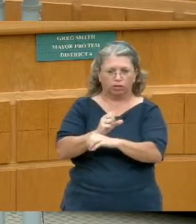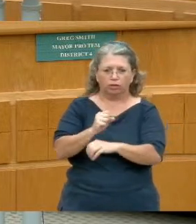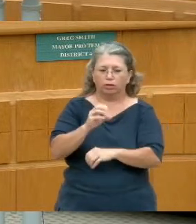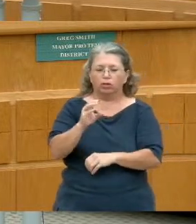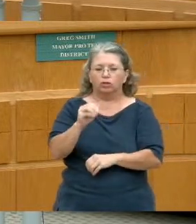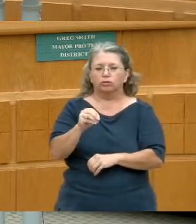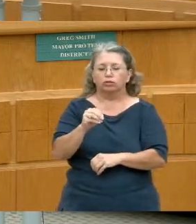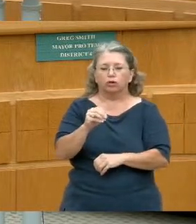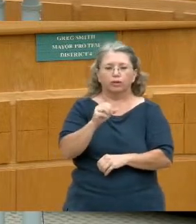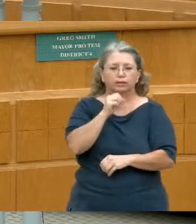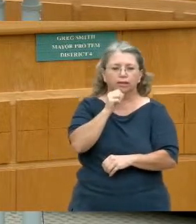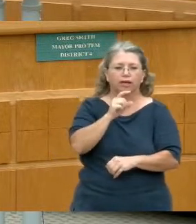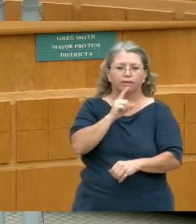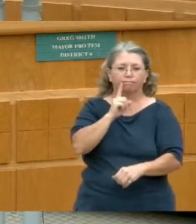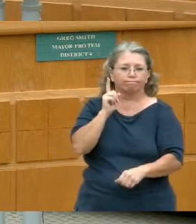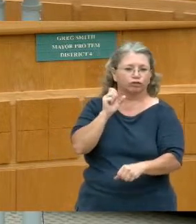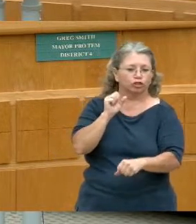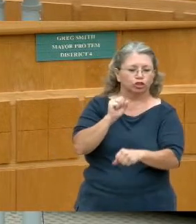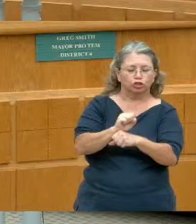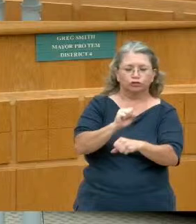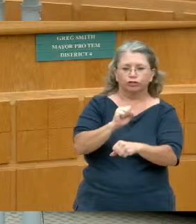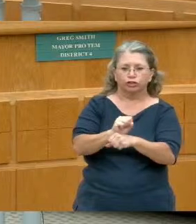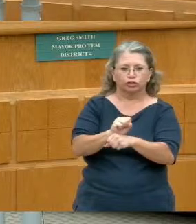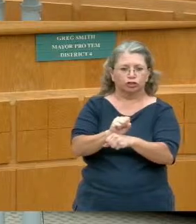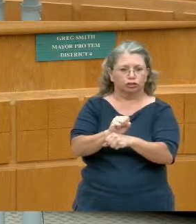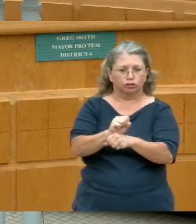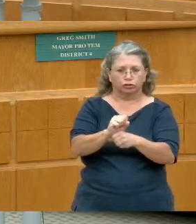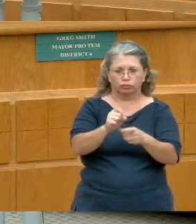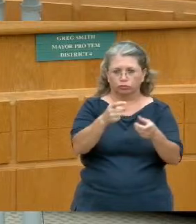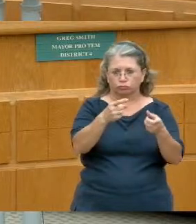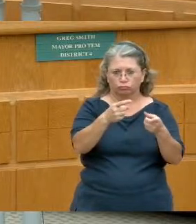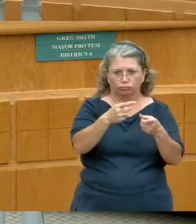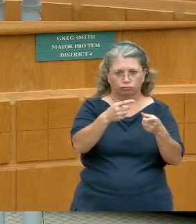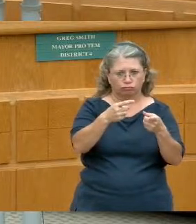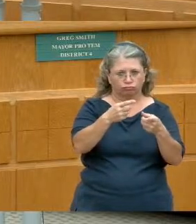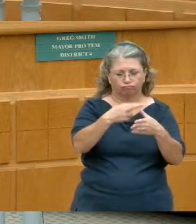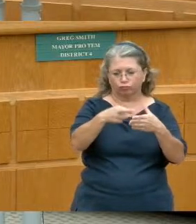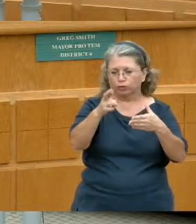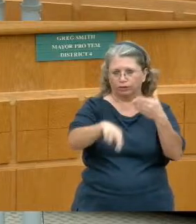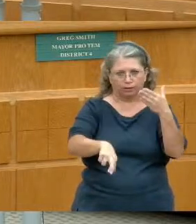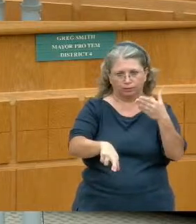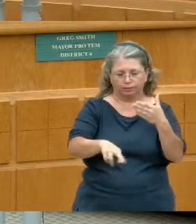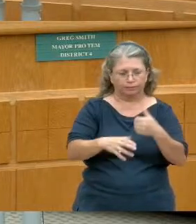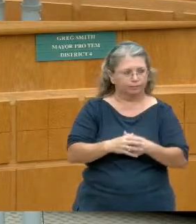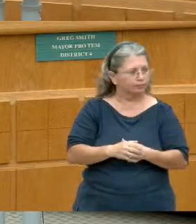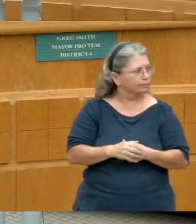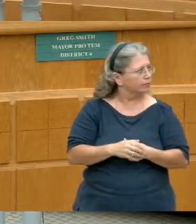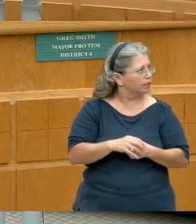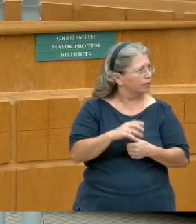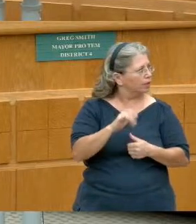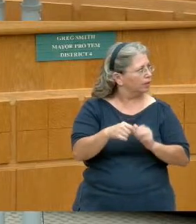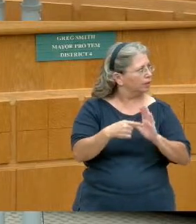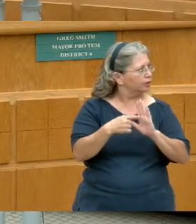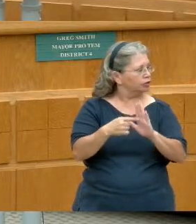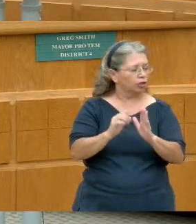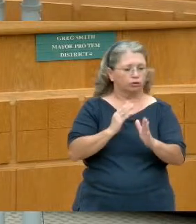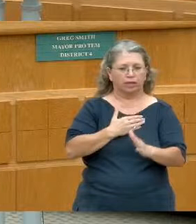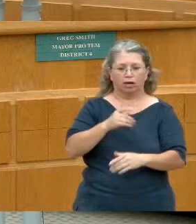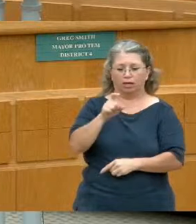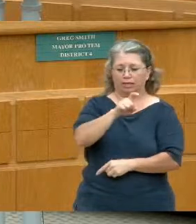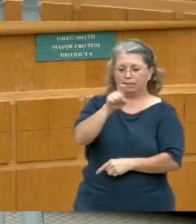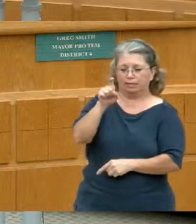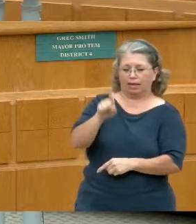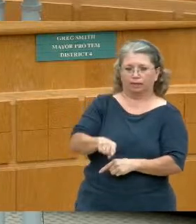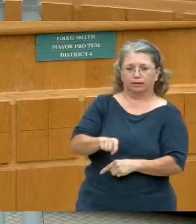foregone outcome that's just going to fit. In this case, what I'm showing is our Texas fatality forecast. We have